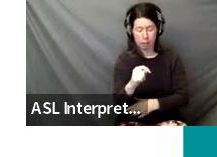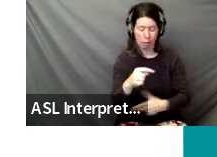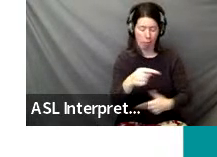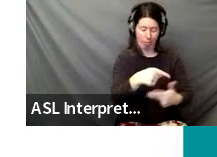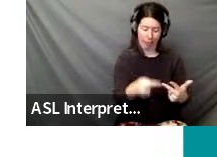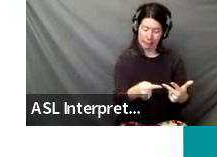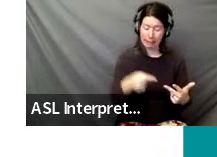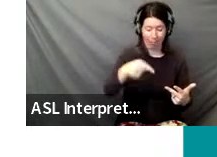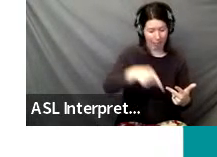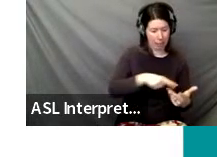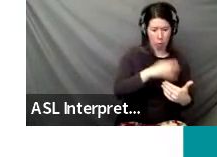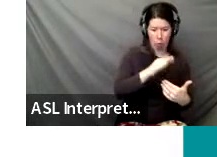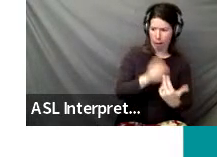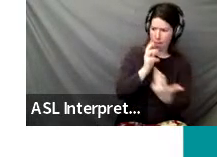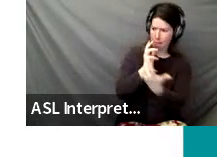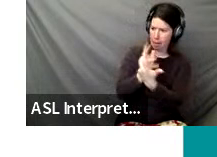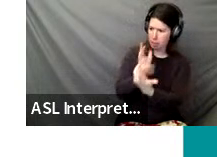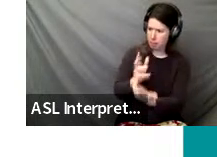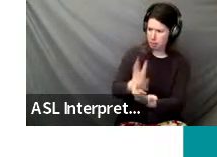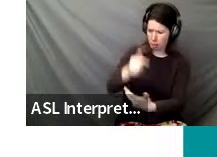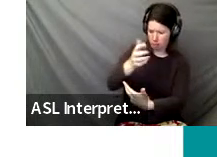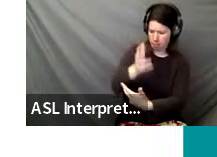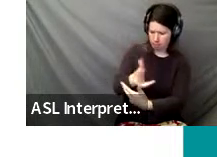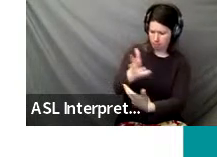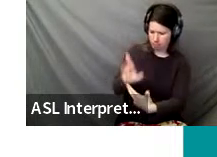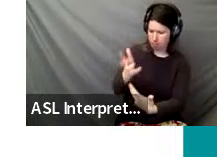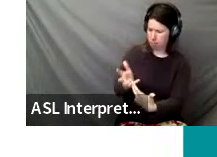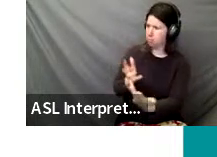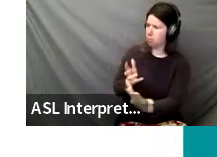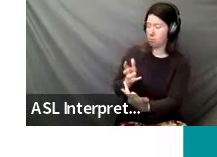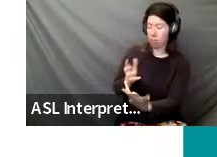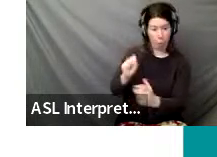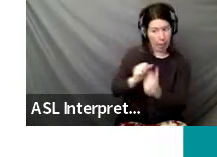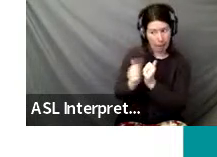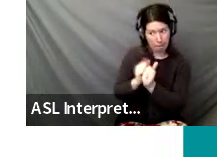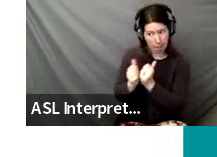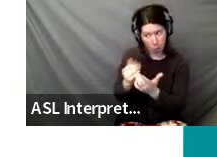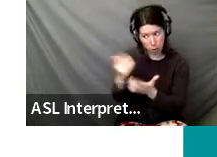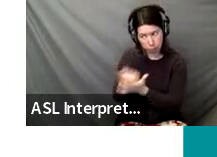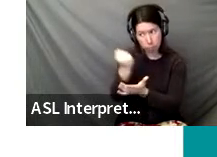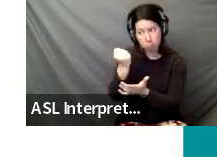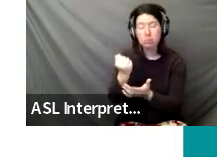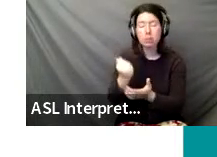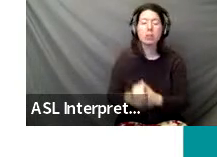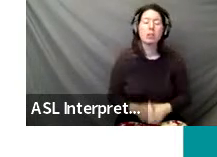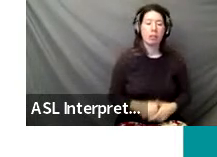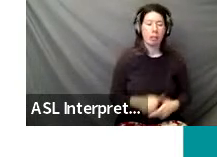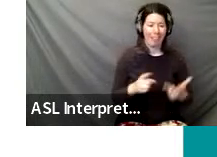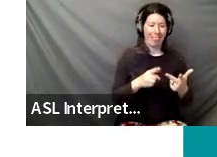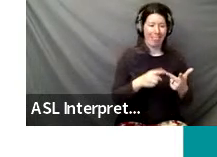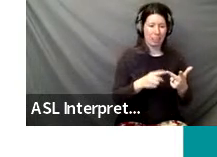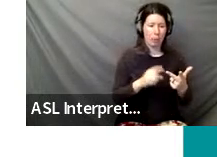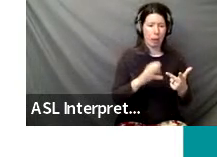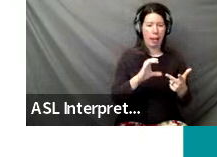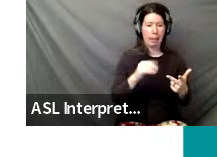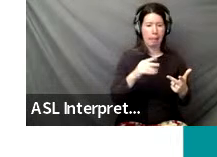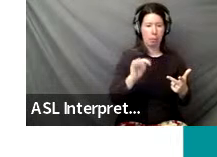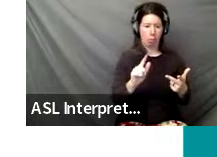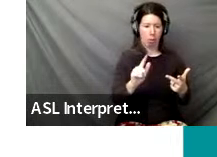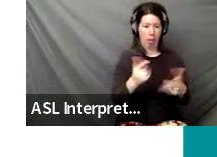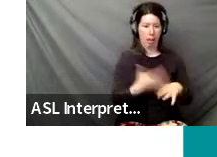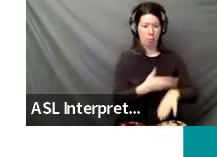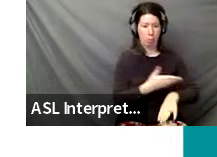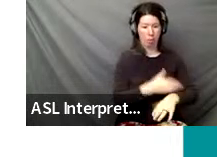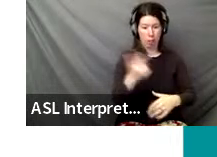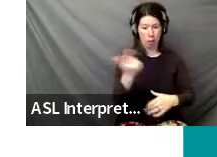is really well suited to pursue and be competitive for. The capital improvement grant, the last of the three that's on the list here,